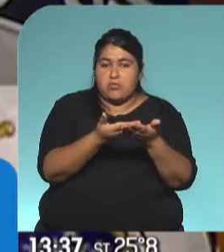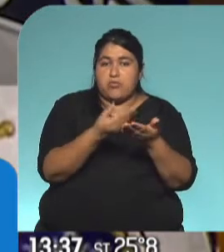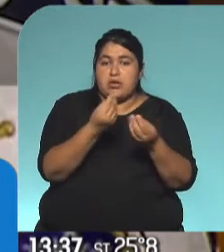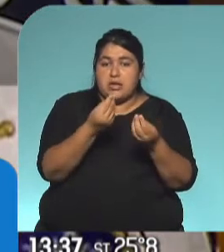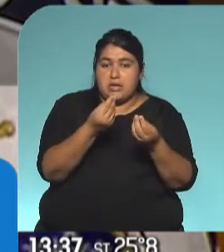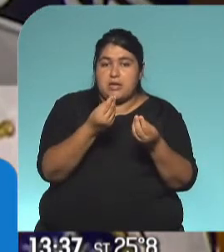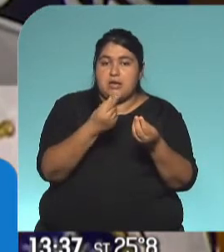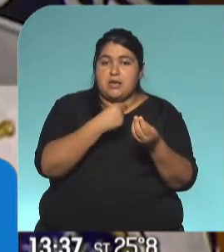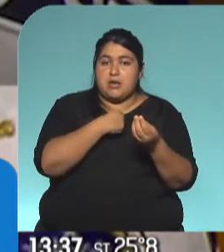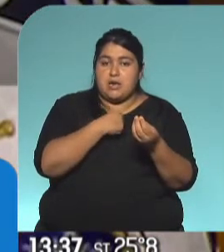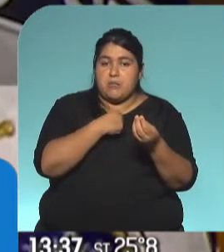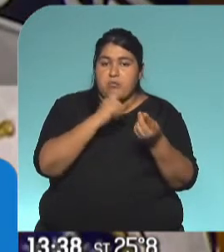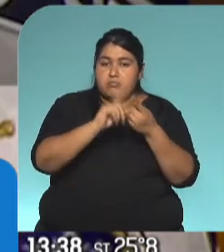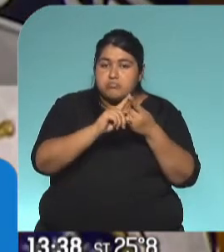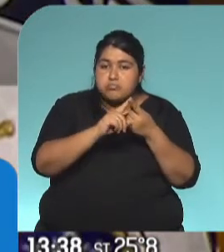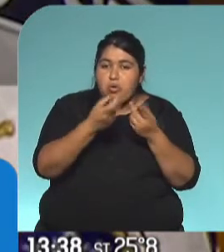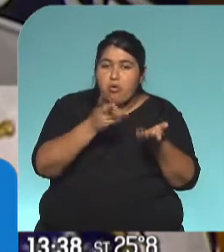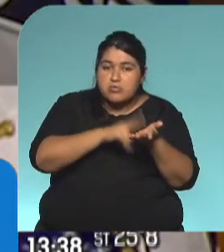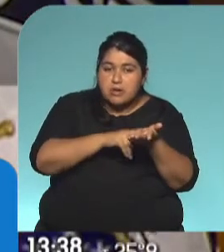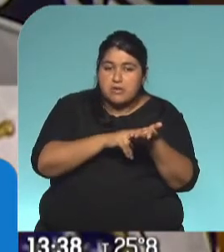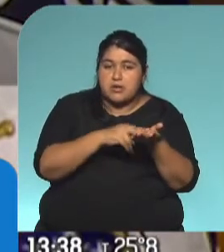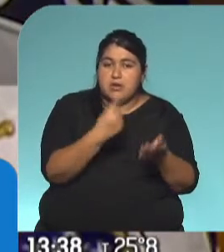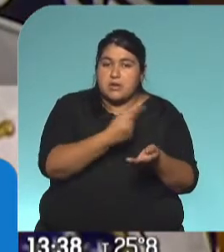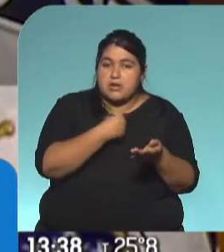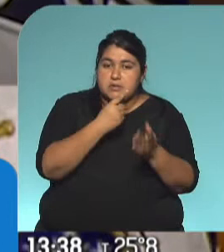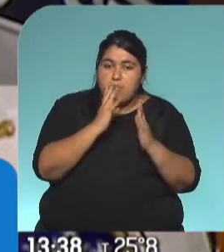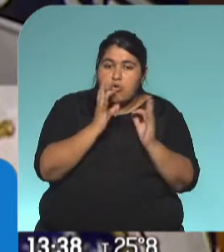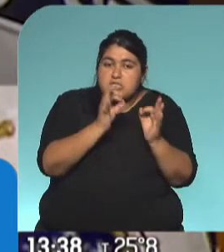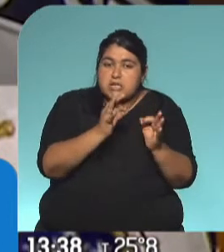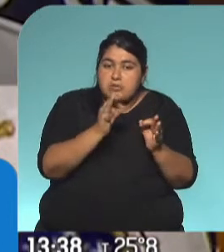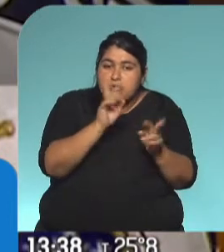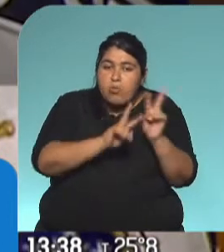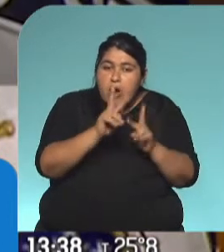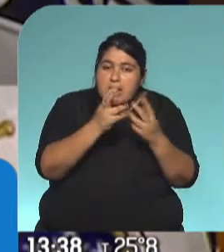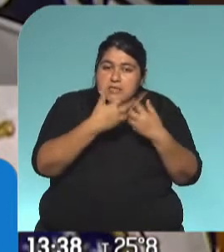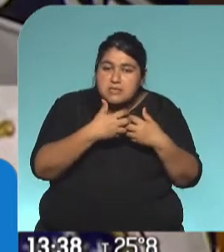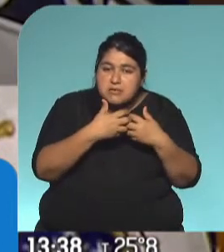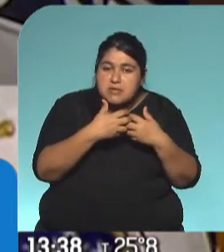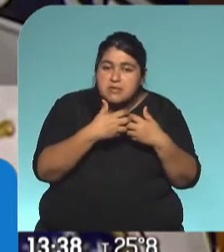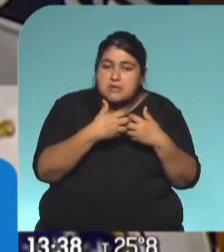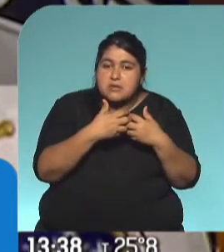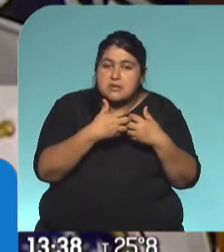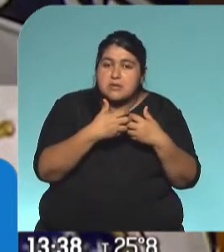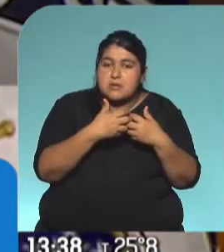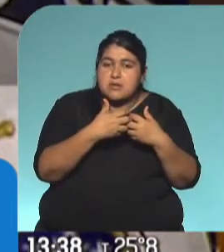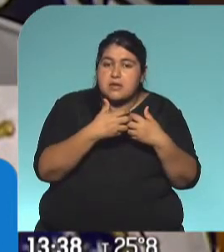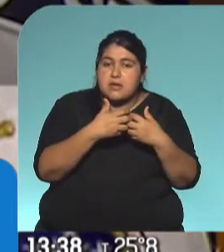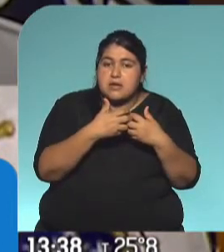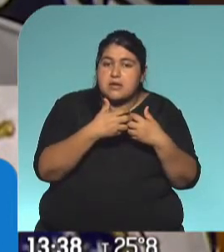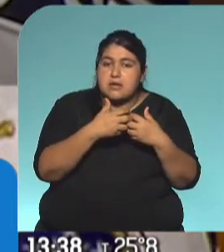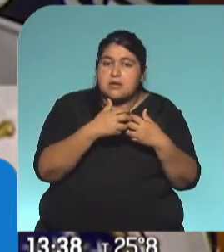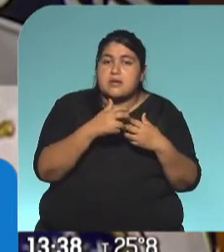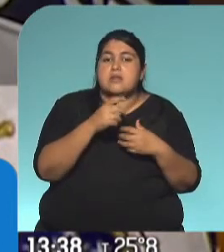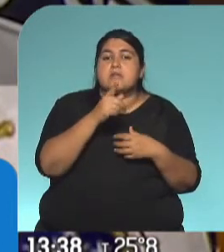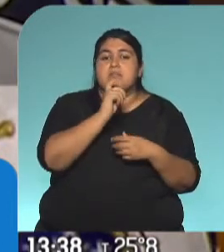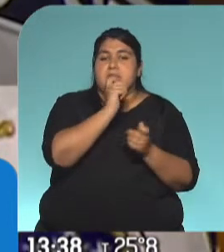but a recalibration. We are trying to get to the systemic issues underlying the brutal murder of Jamal